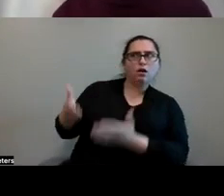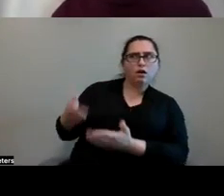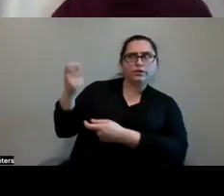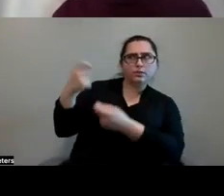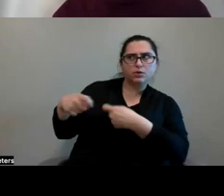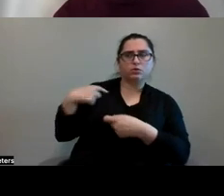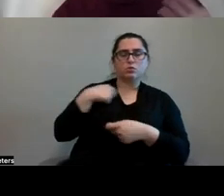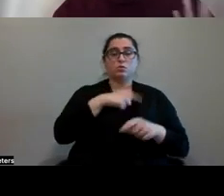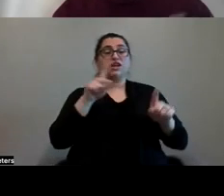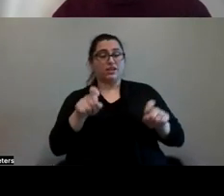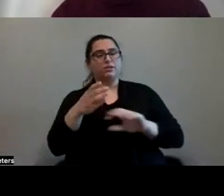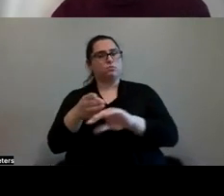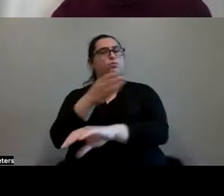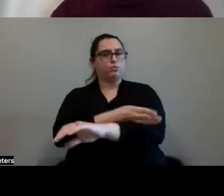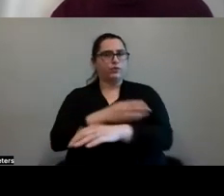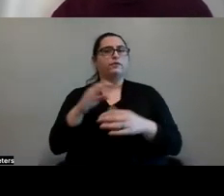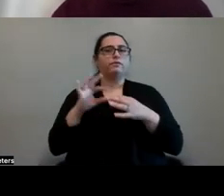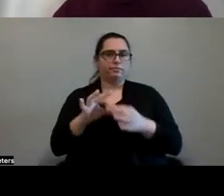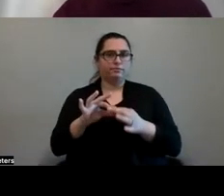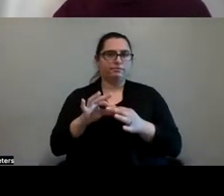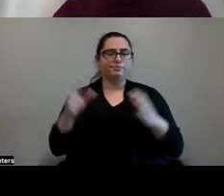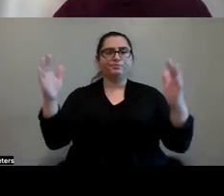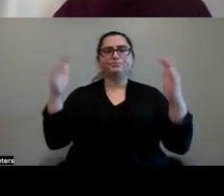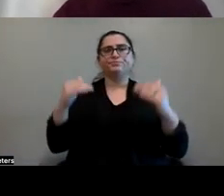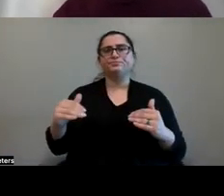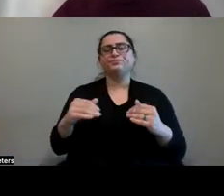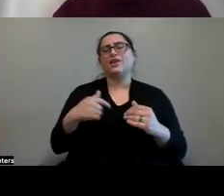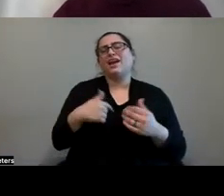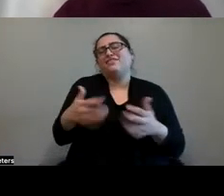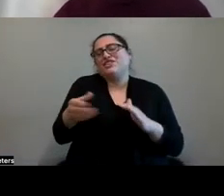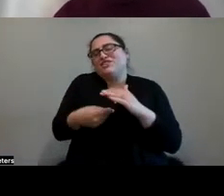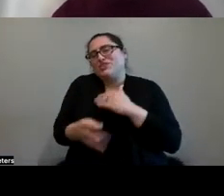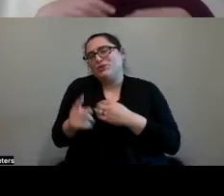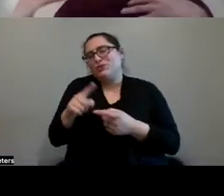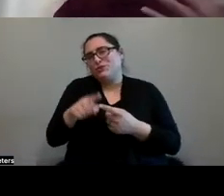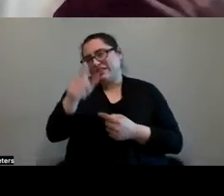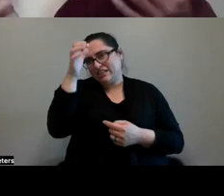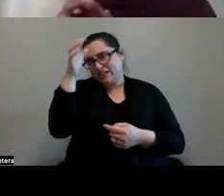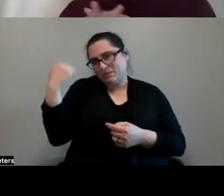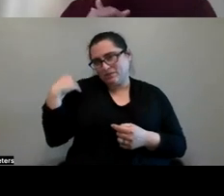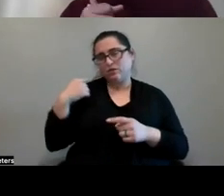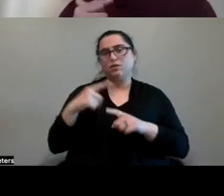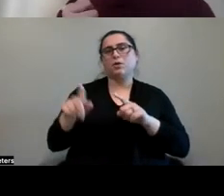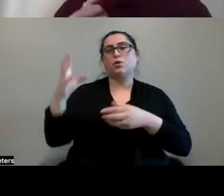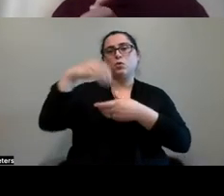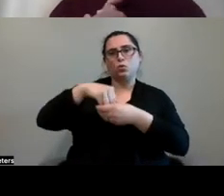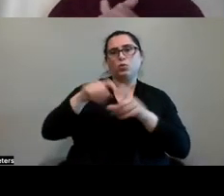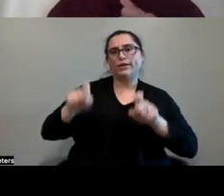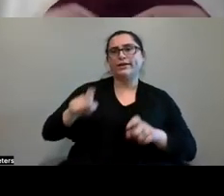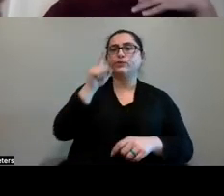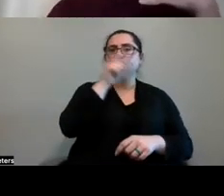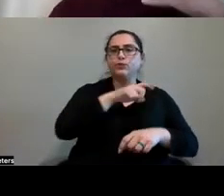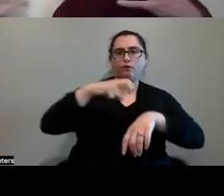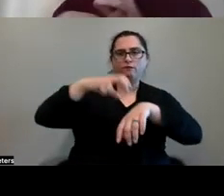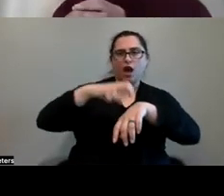And I alluded to this before, but we also test pseudovirus neutralization. So